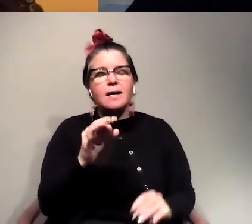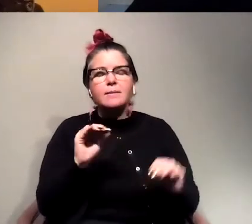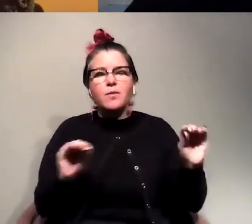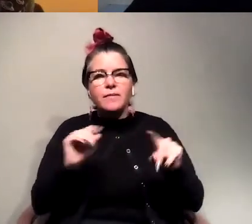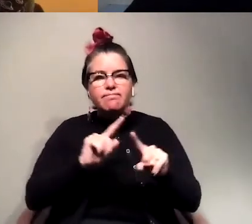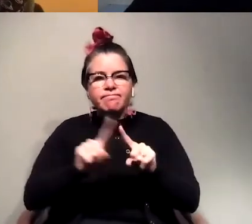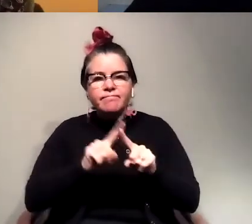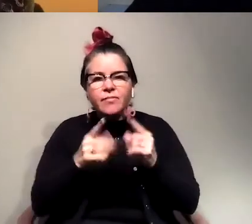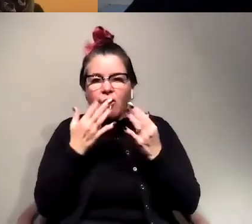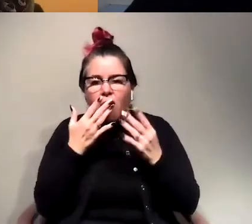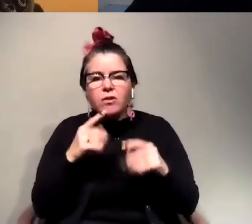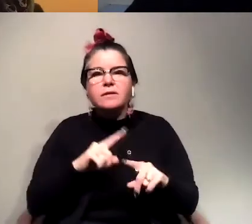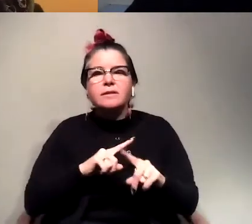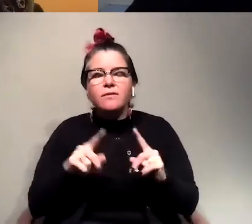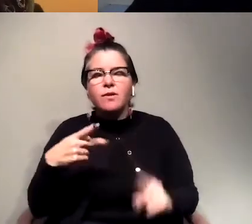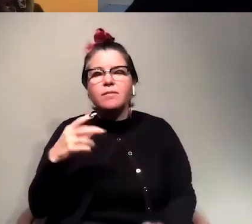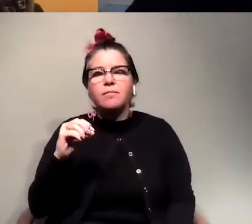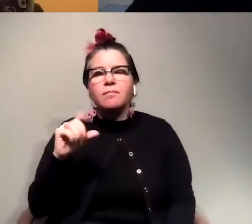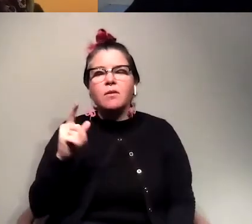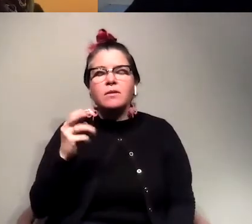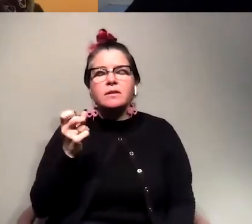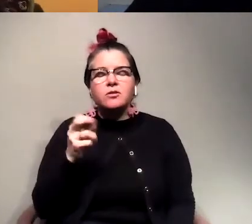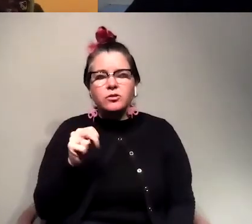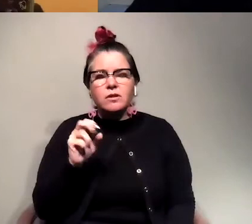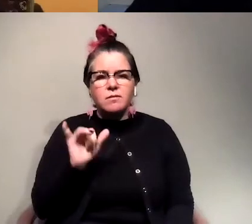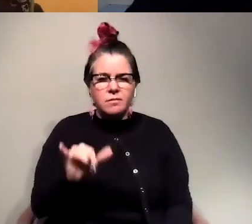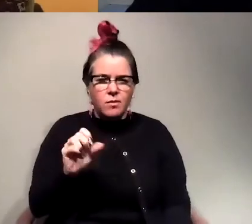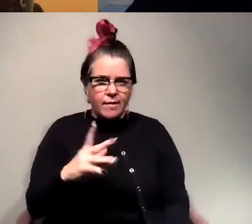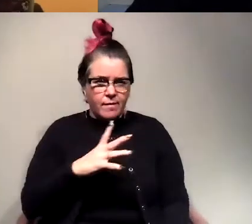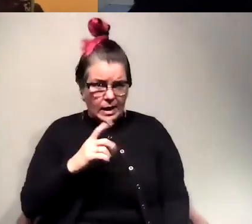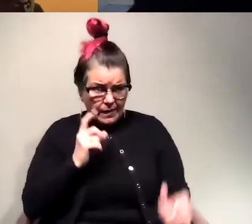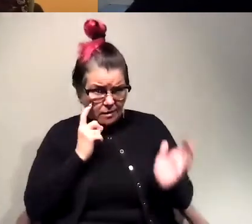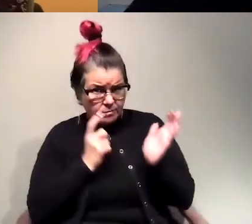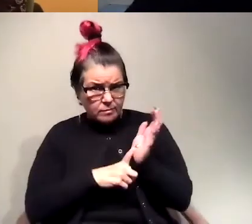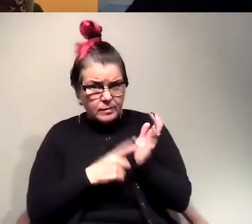colors or with different polarizations to see, okay, can they tell